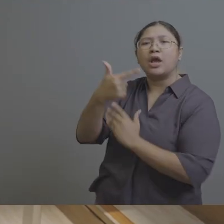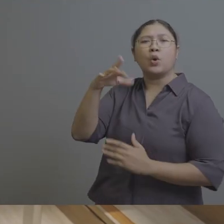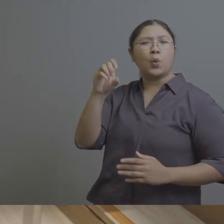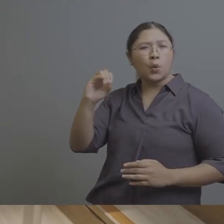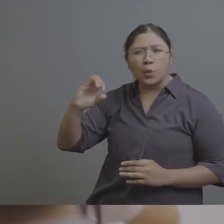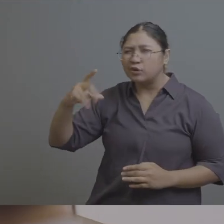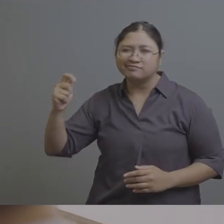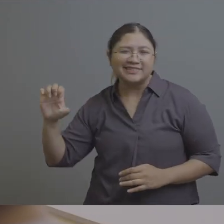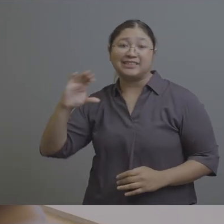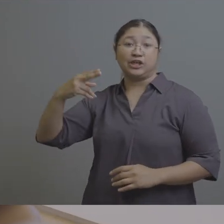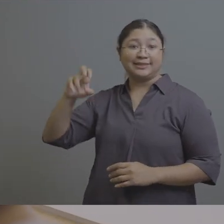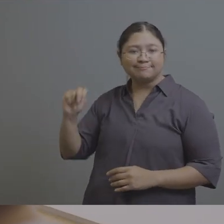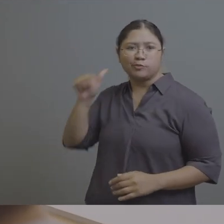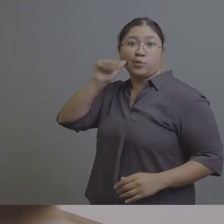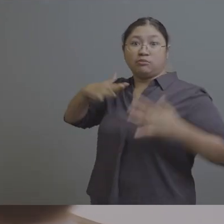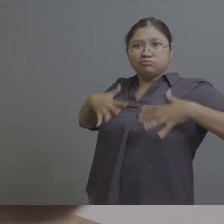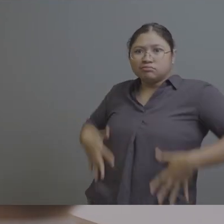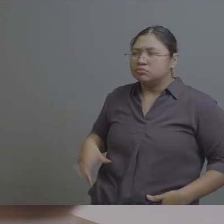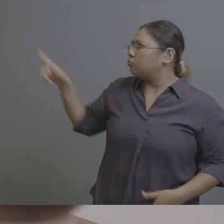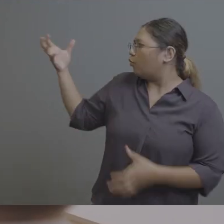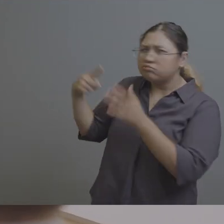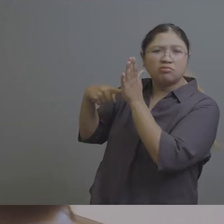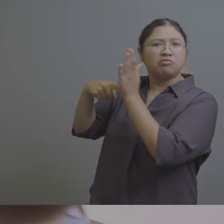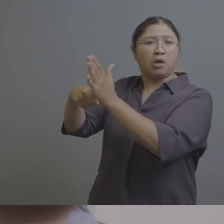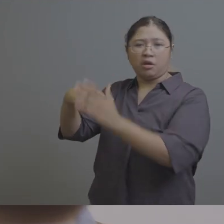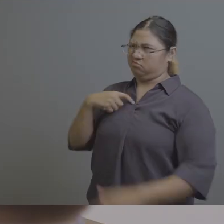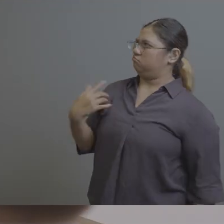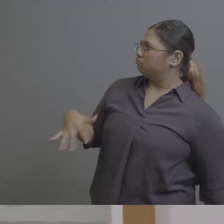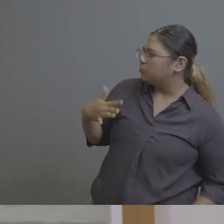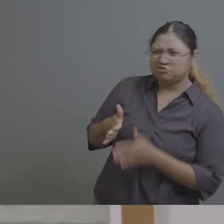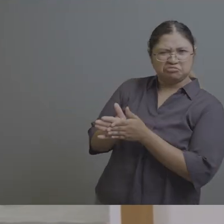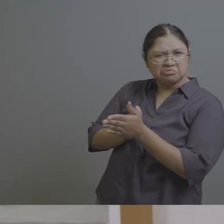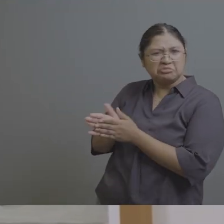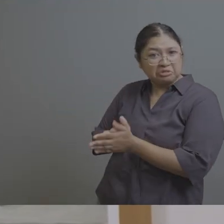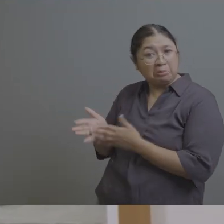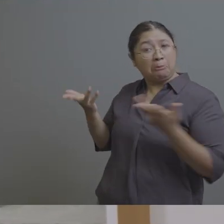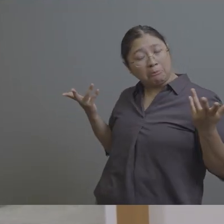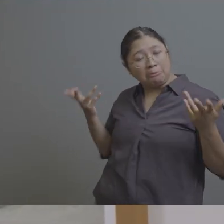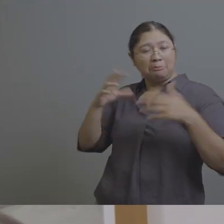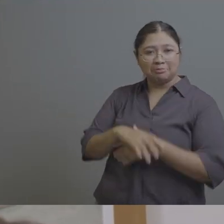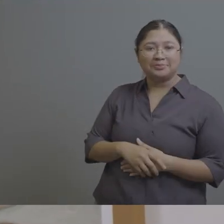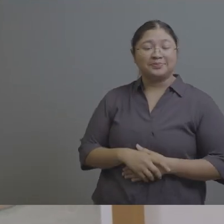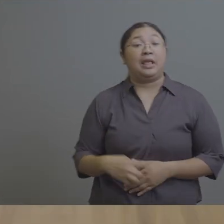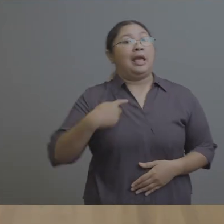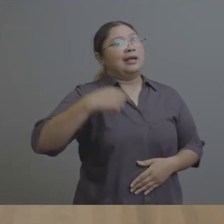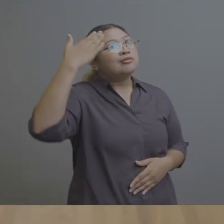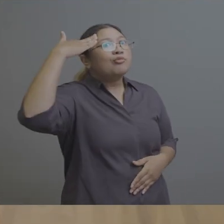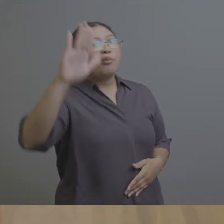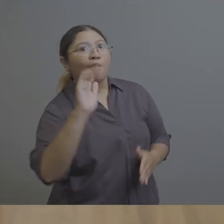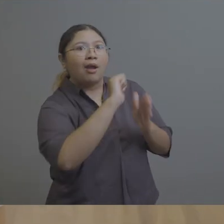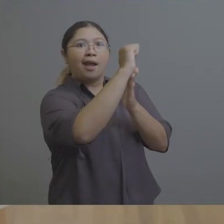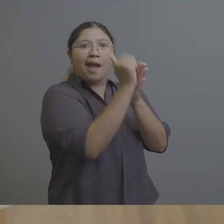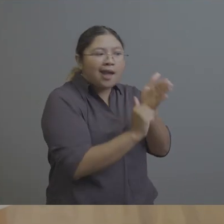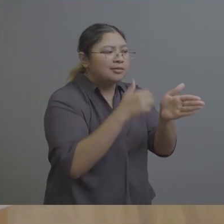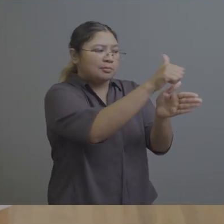family portrait painted by Georgette Chen. The woman dresses in a way that she wants to be represented in the painting. I never knew